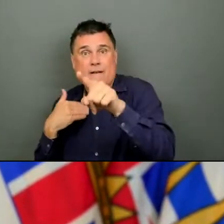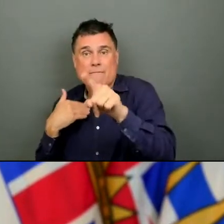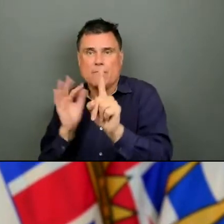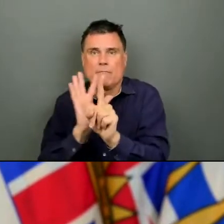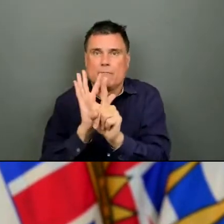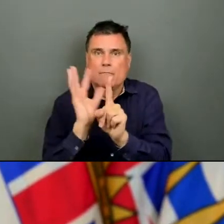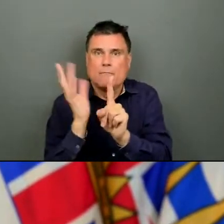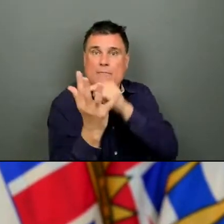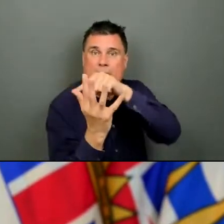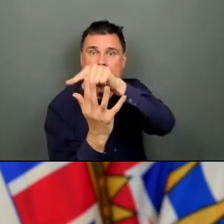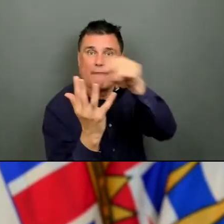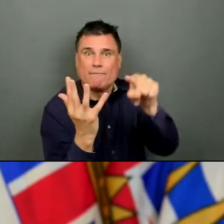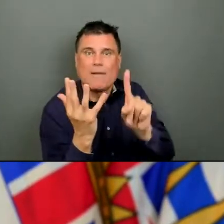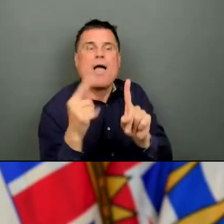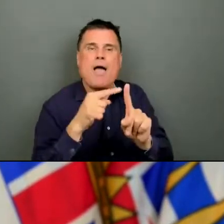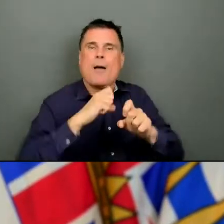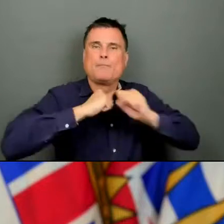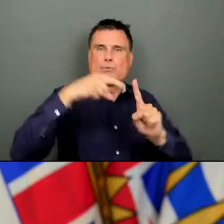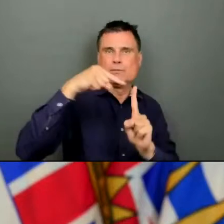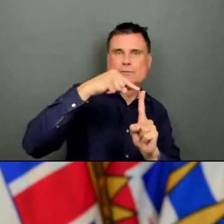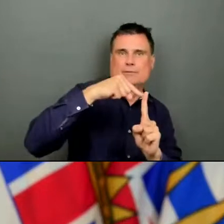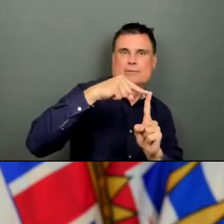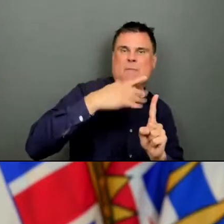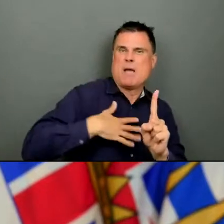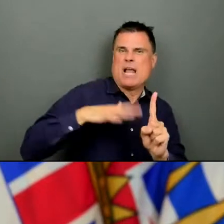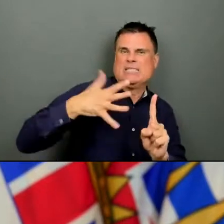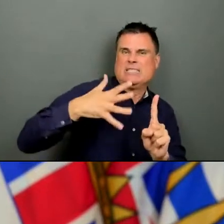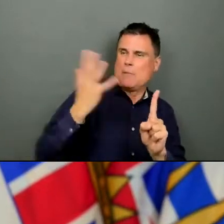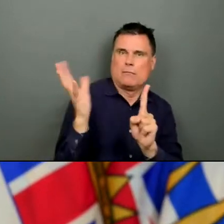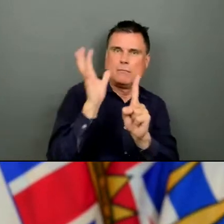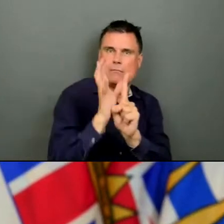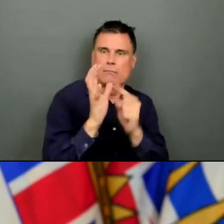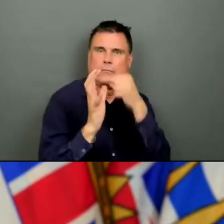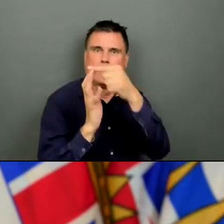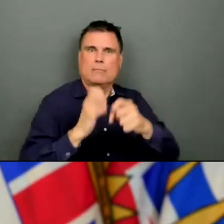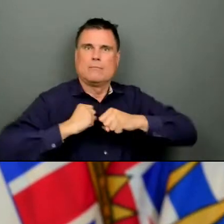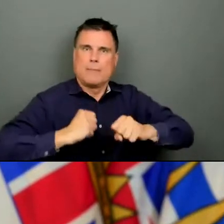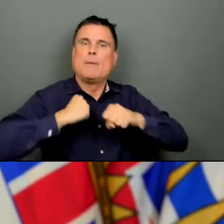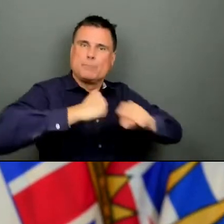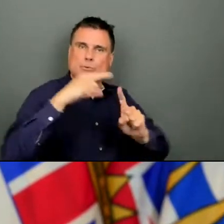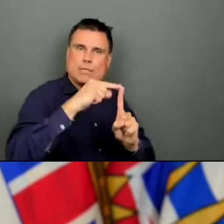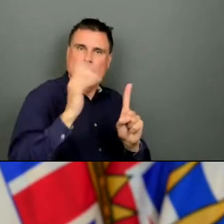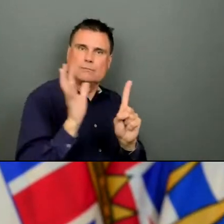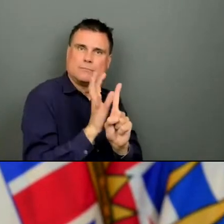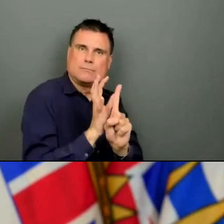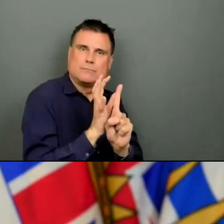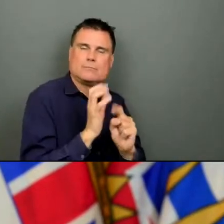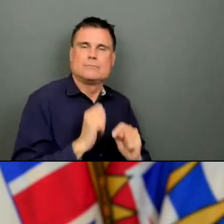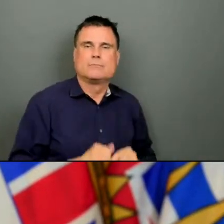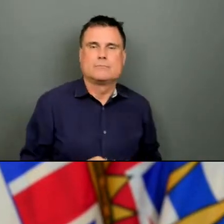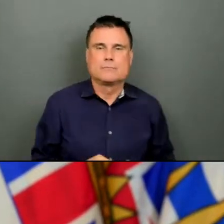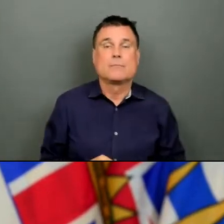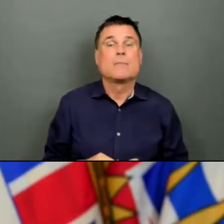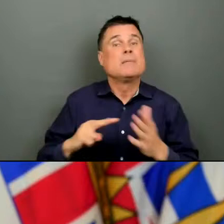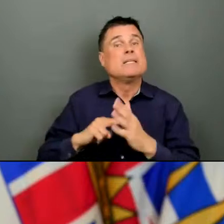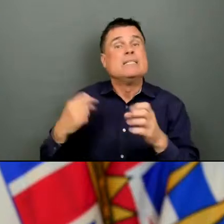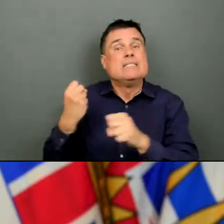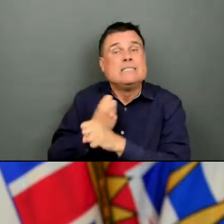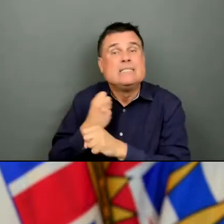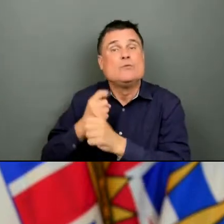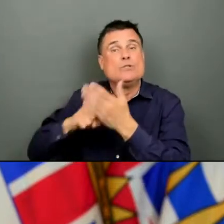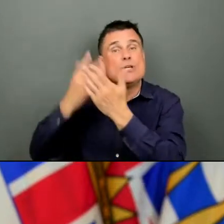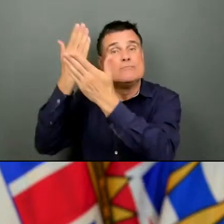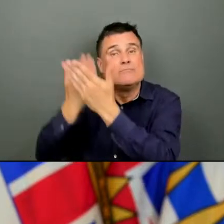immunization and reducing our case rates means that we're all protected that much more, and there's data that supports that from a number of